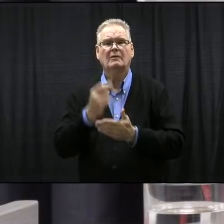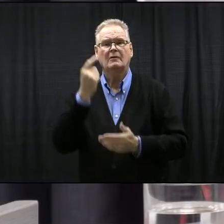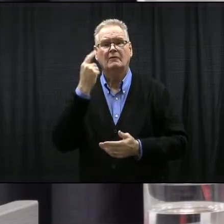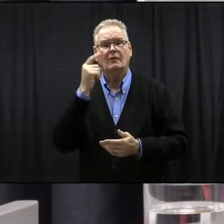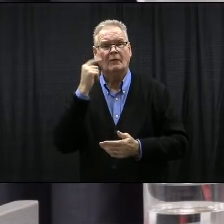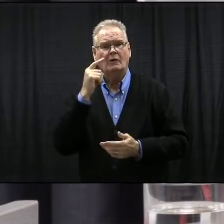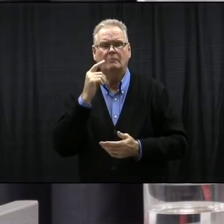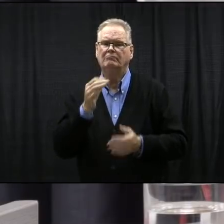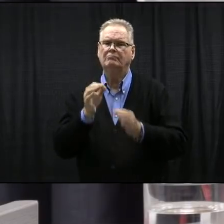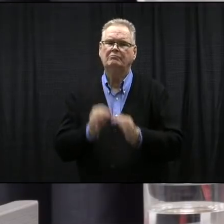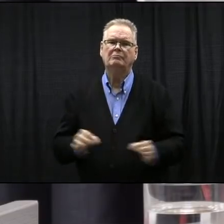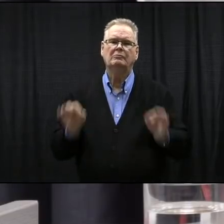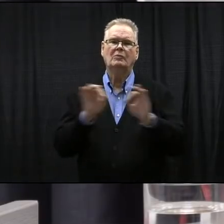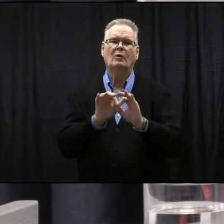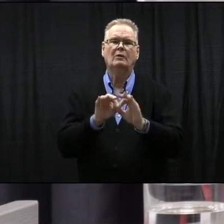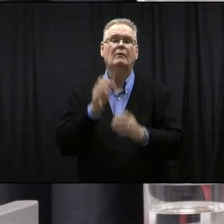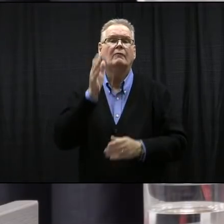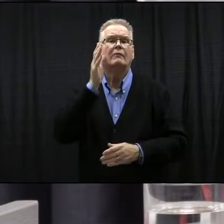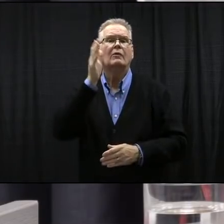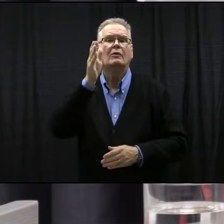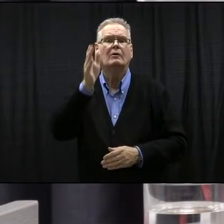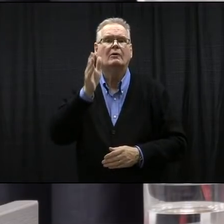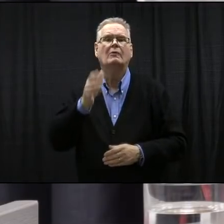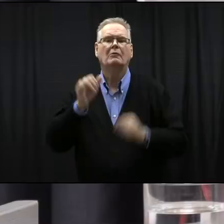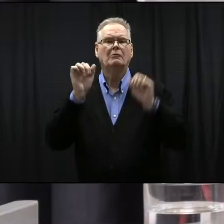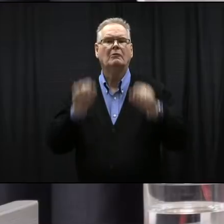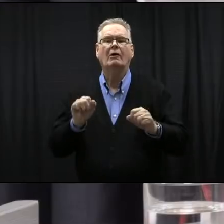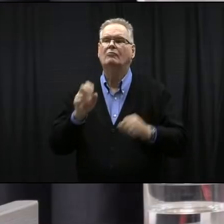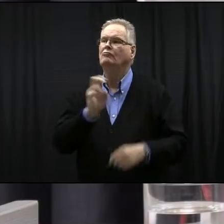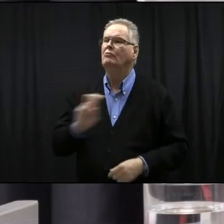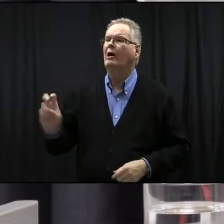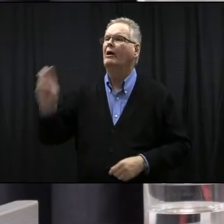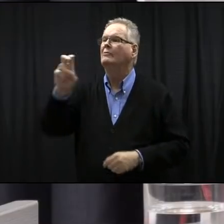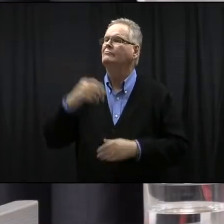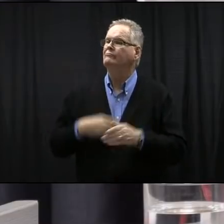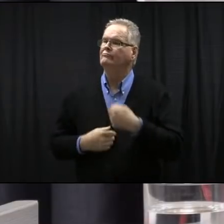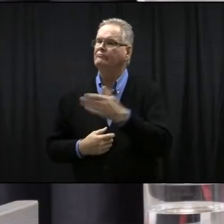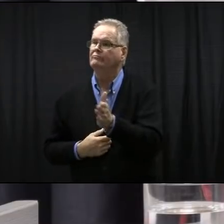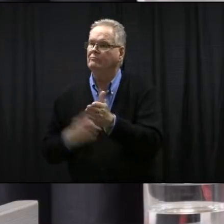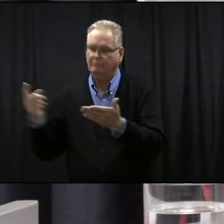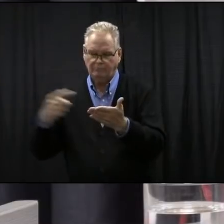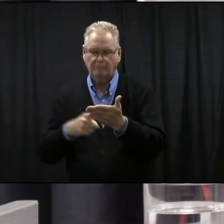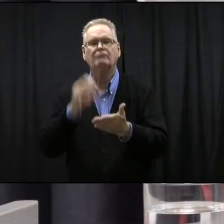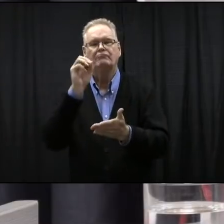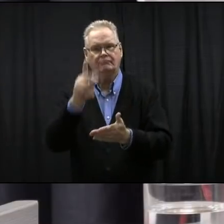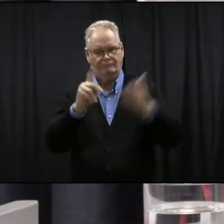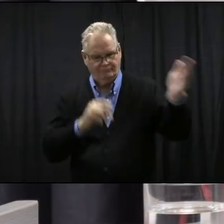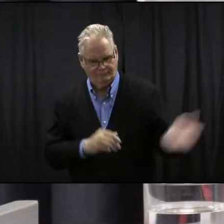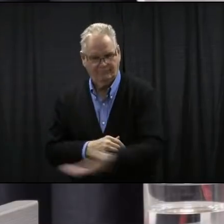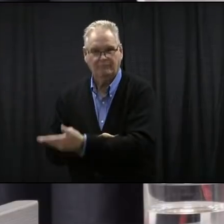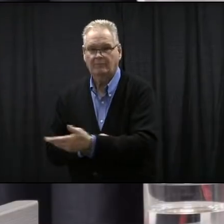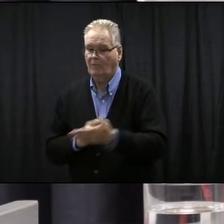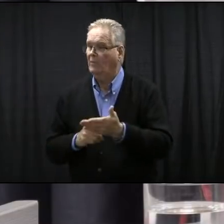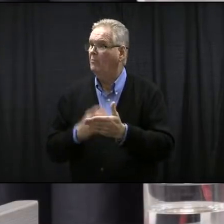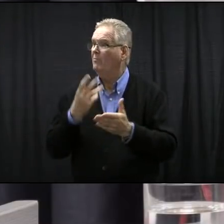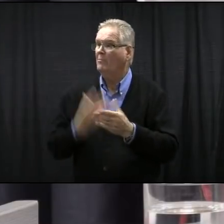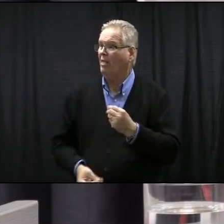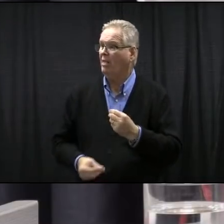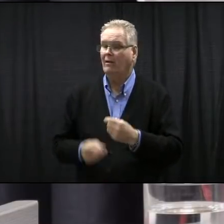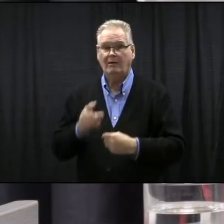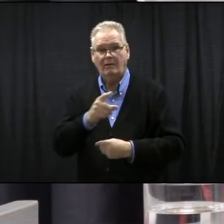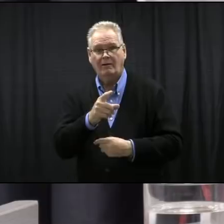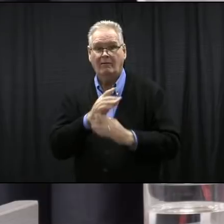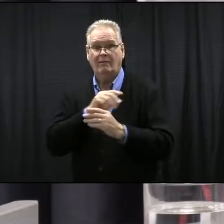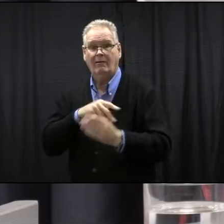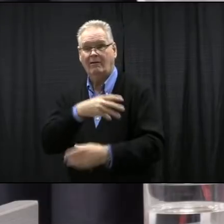repeat Dr. Fitzgerald's comments, we want to recognize those people who have had their vaccines delivered